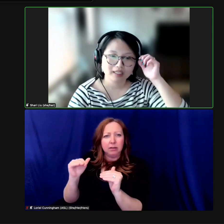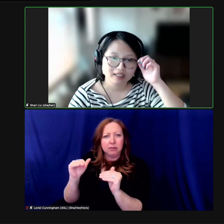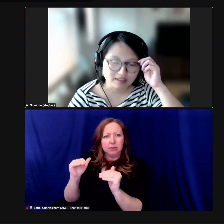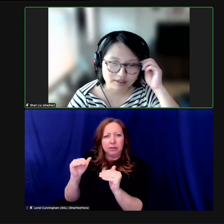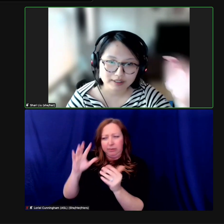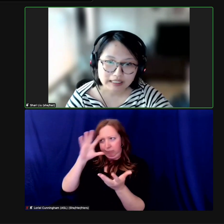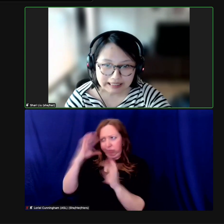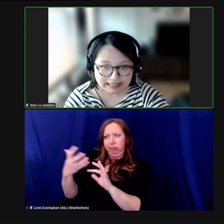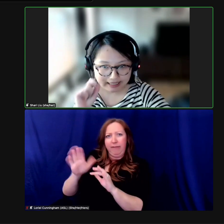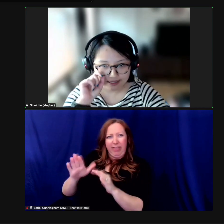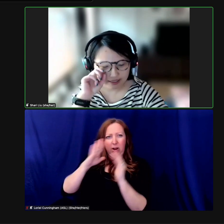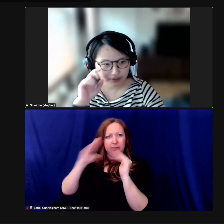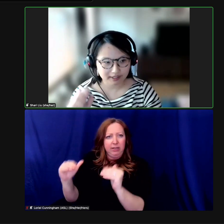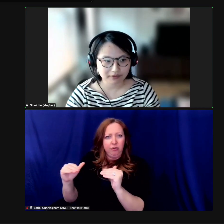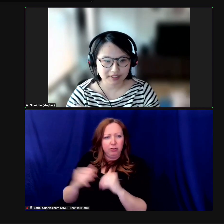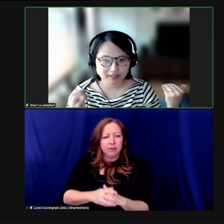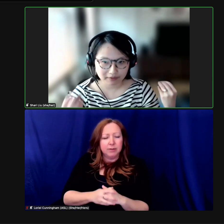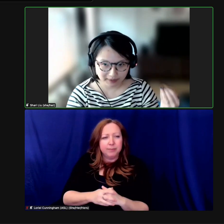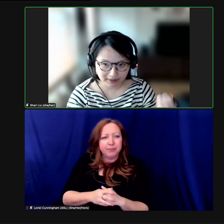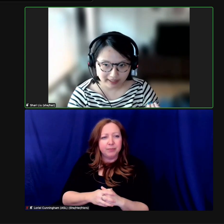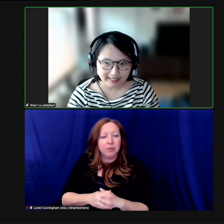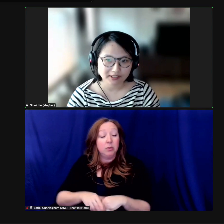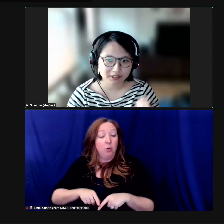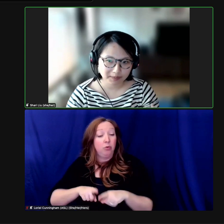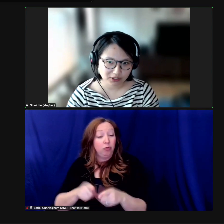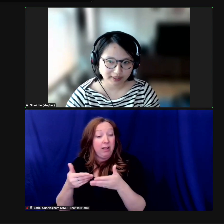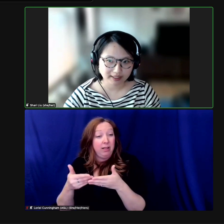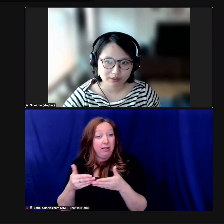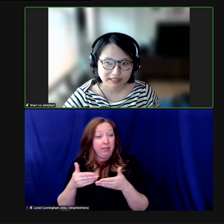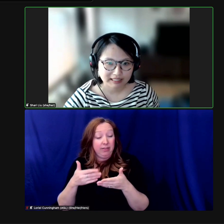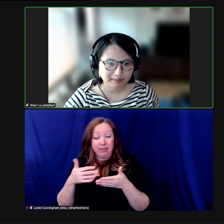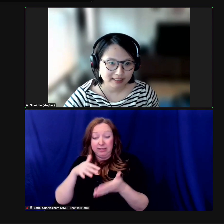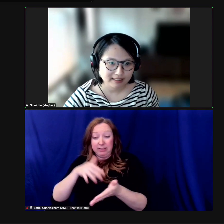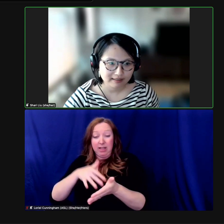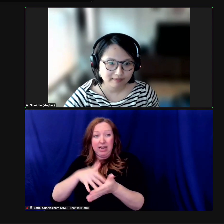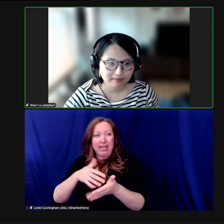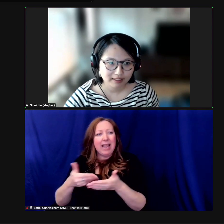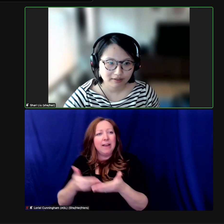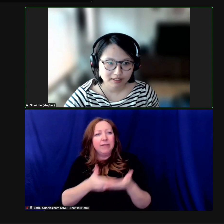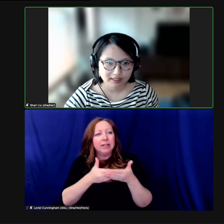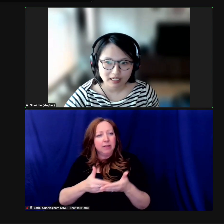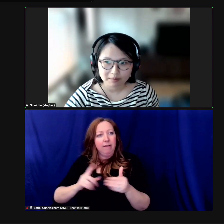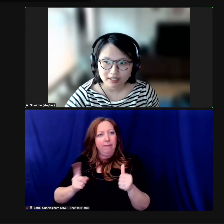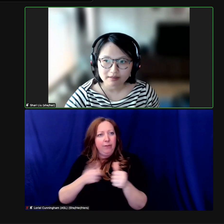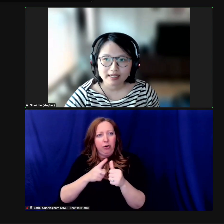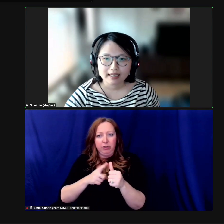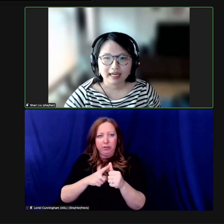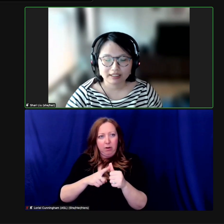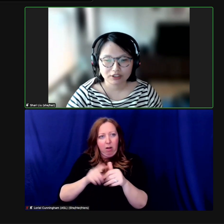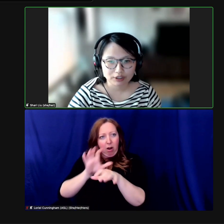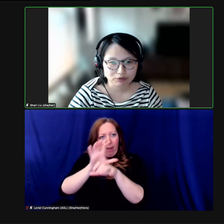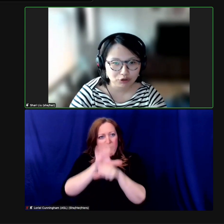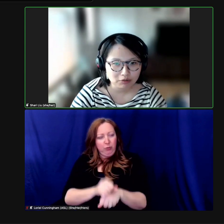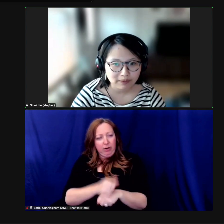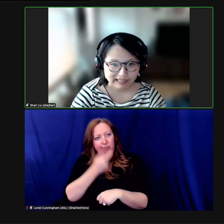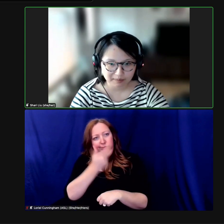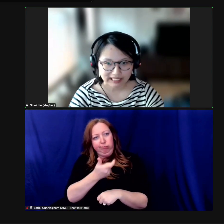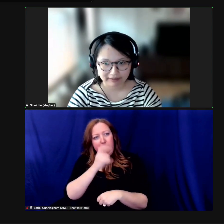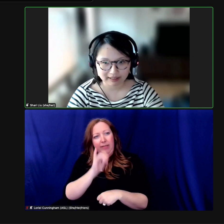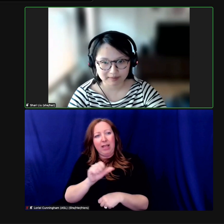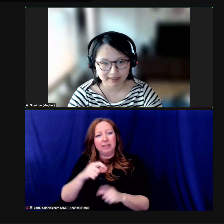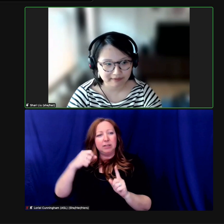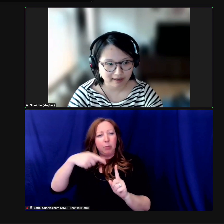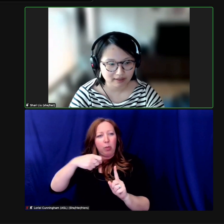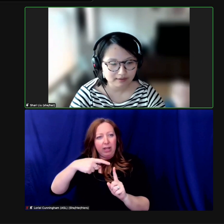now. So during these studies, infants are first familiarized or habituated to a stimulus, like those up in the top row, and then shown two